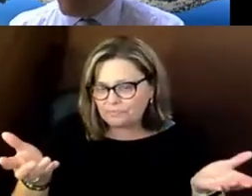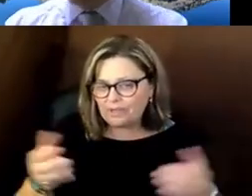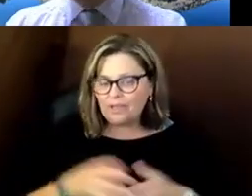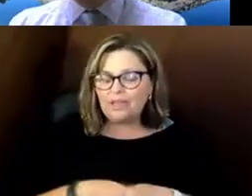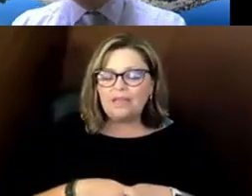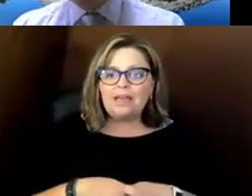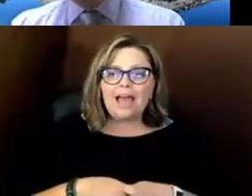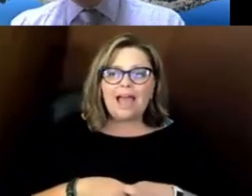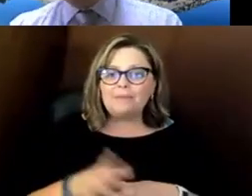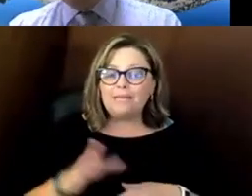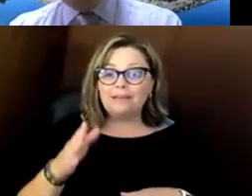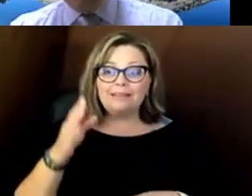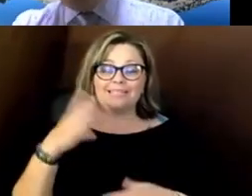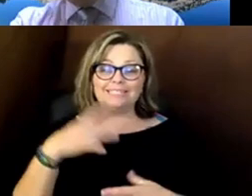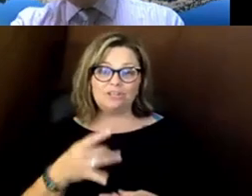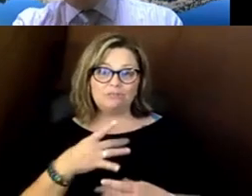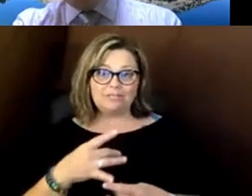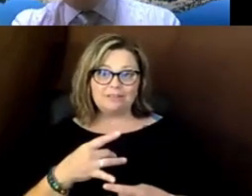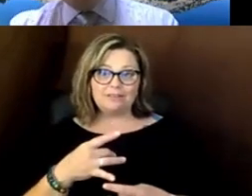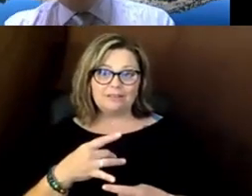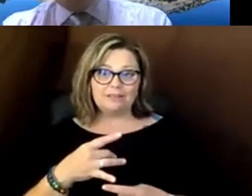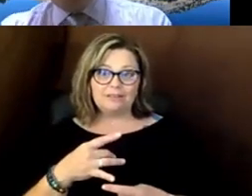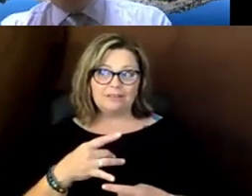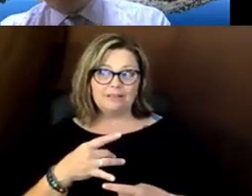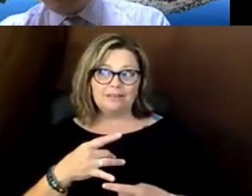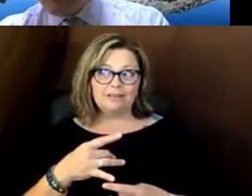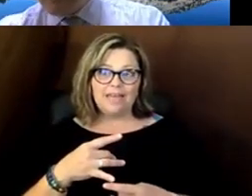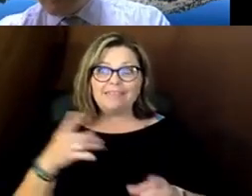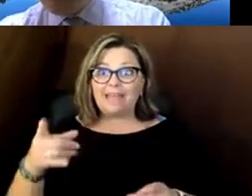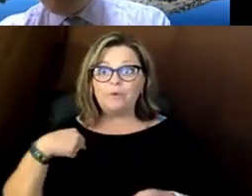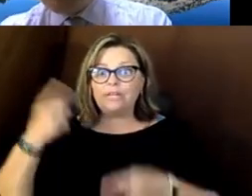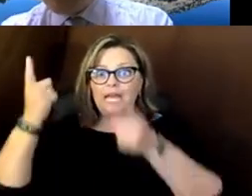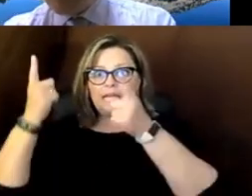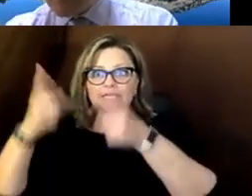disagree about everything else, but they never want to see that second unit in single family zoning.